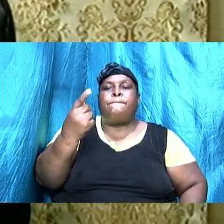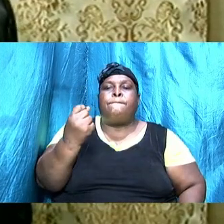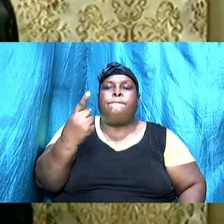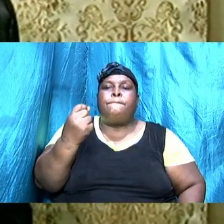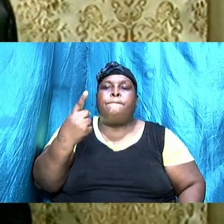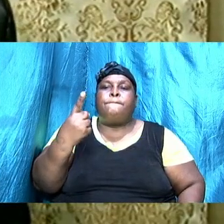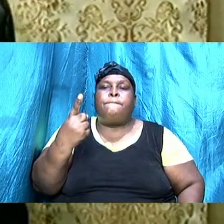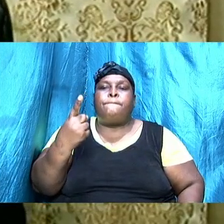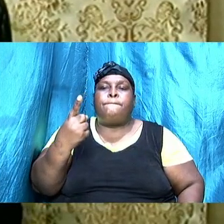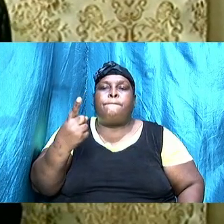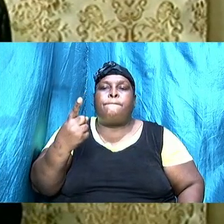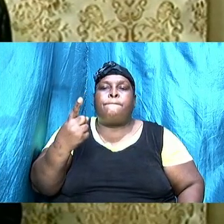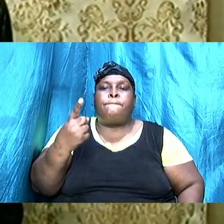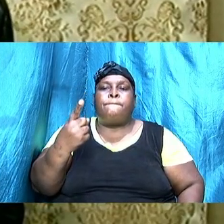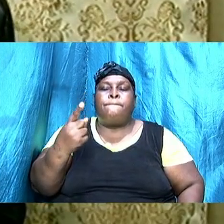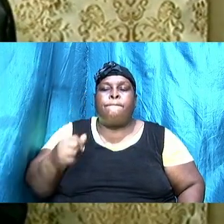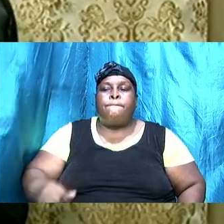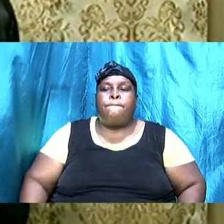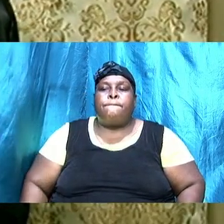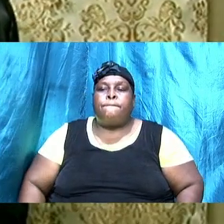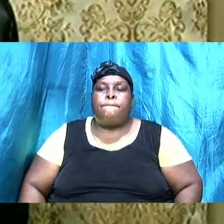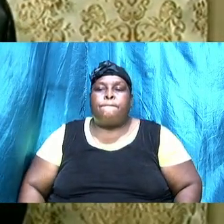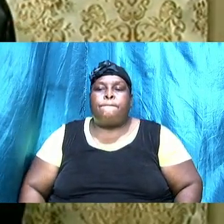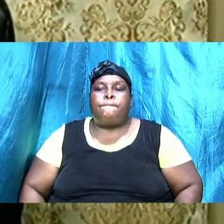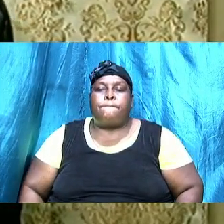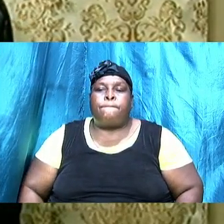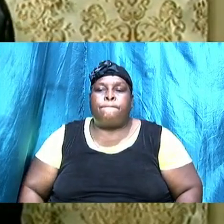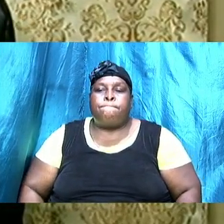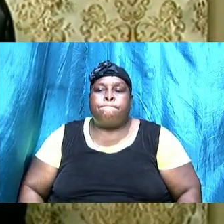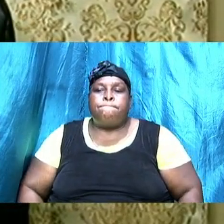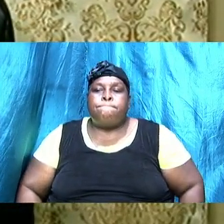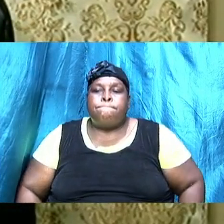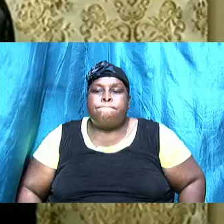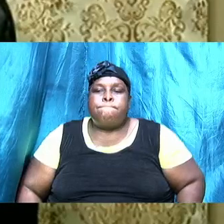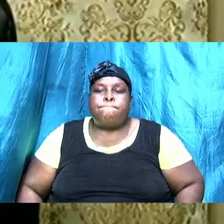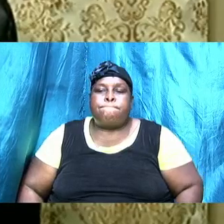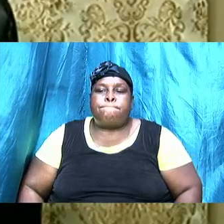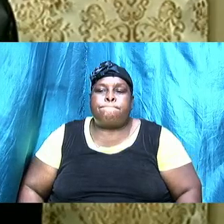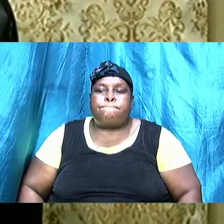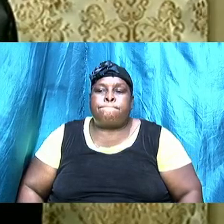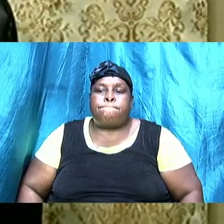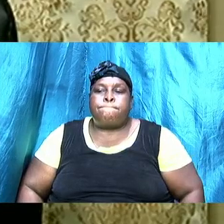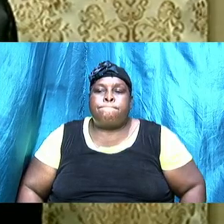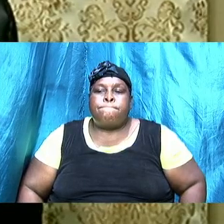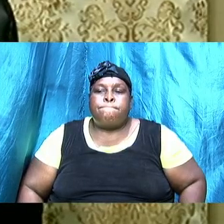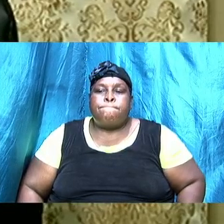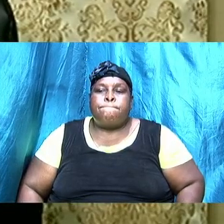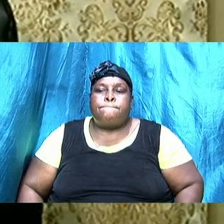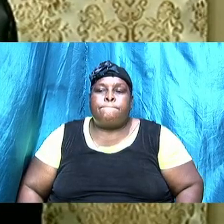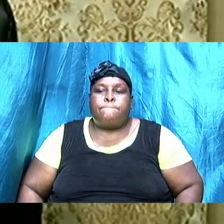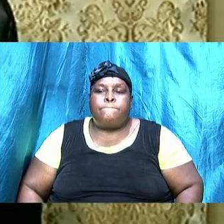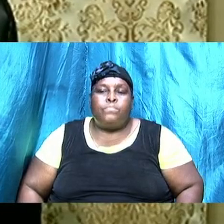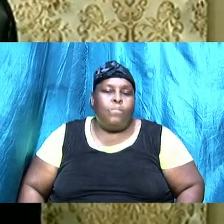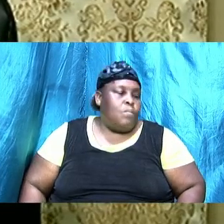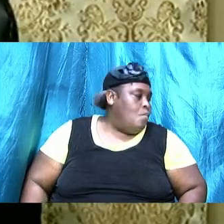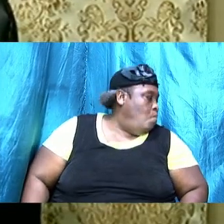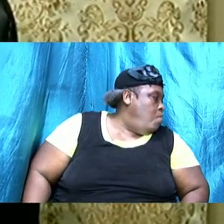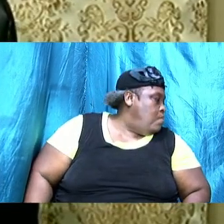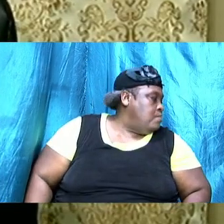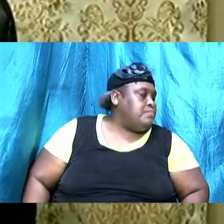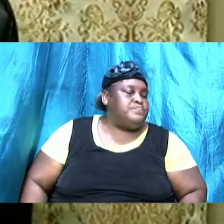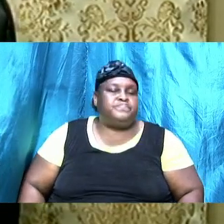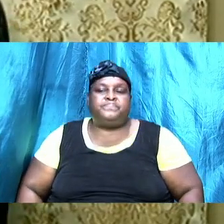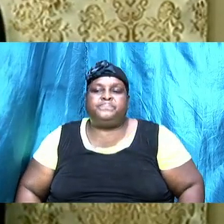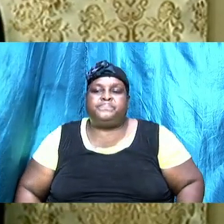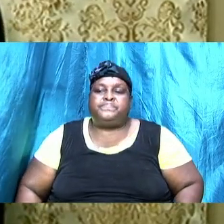5 and 6 earlier on. Let us jump down to verse 11 as we deal